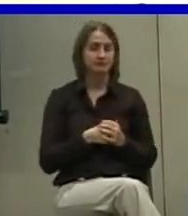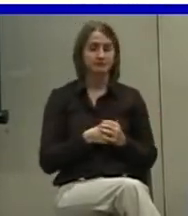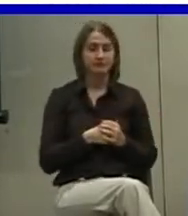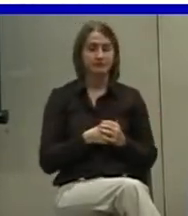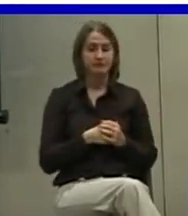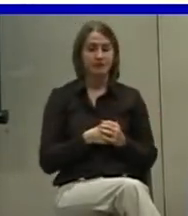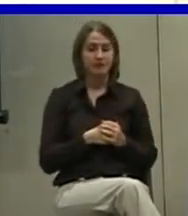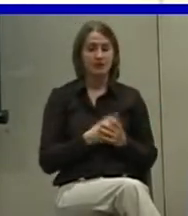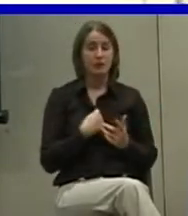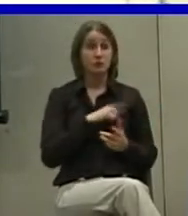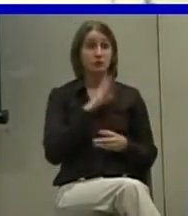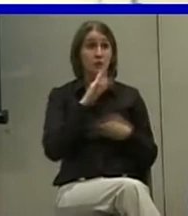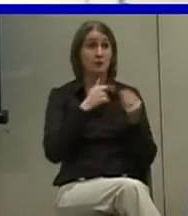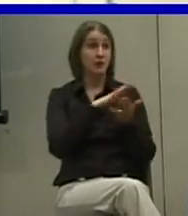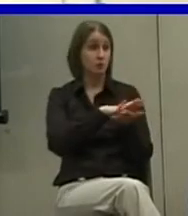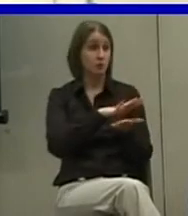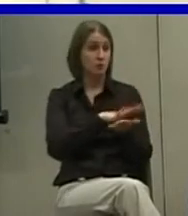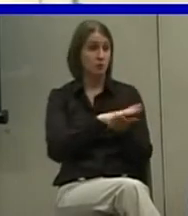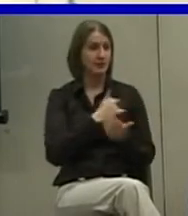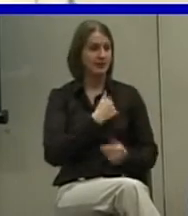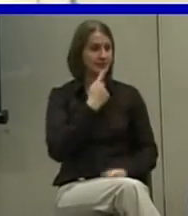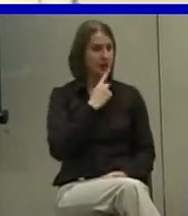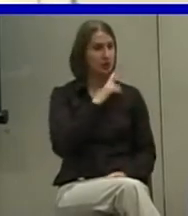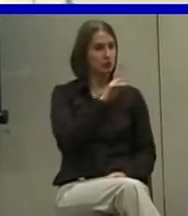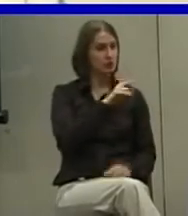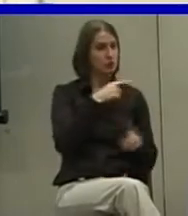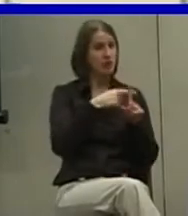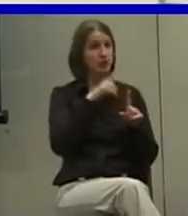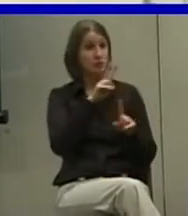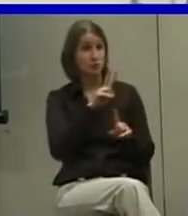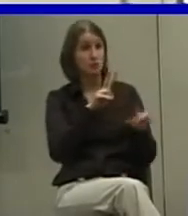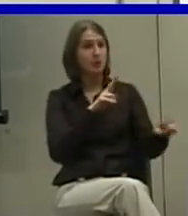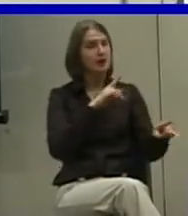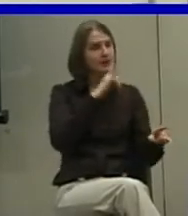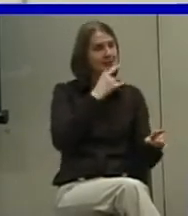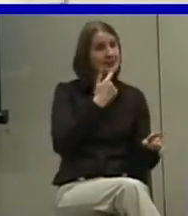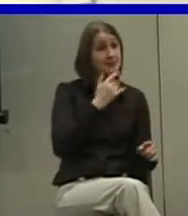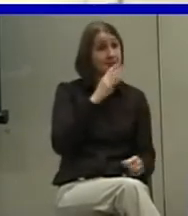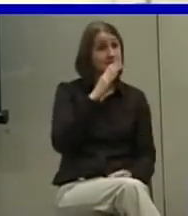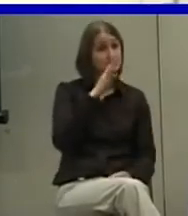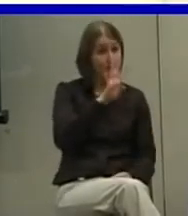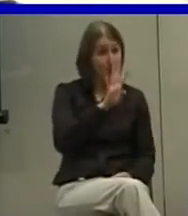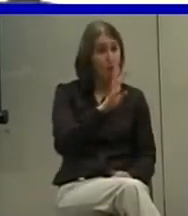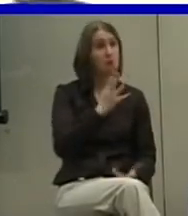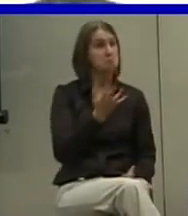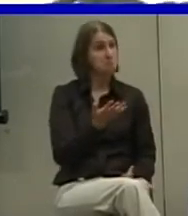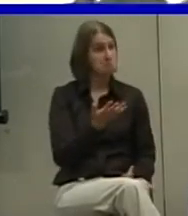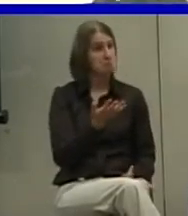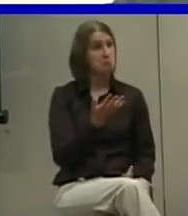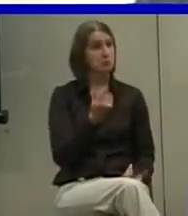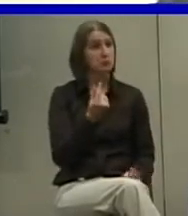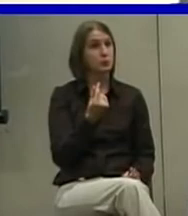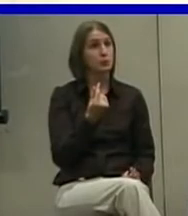If we're talking academics and I say, what's 2 plus 2, and the kid says 4, what do?